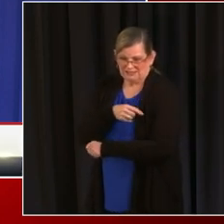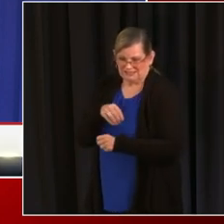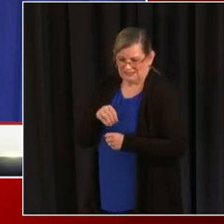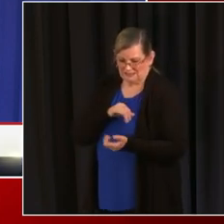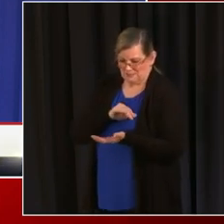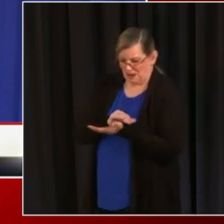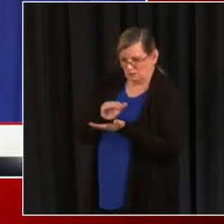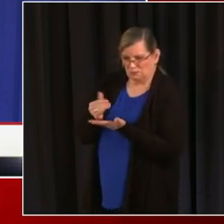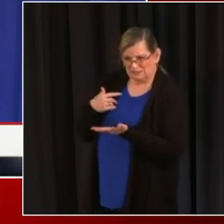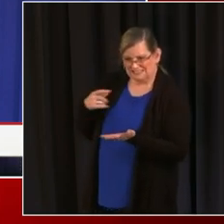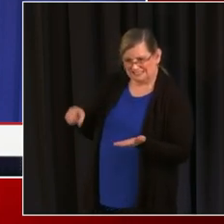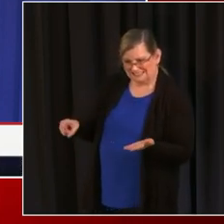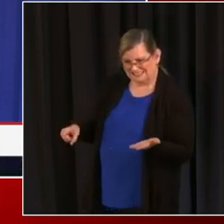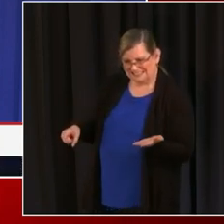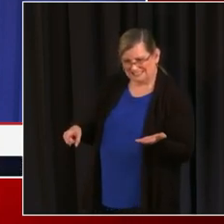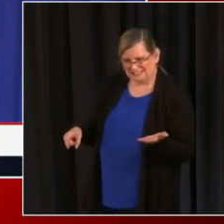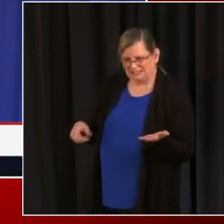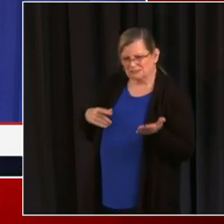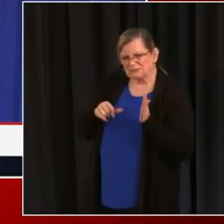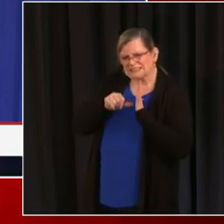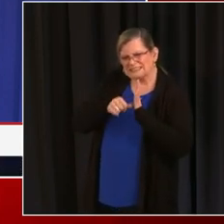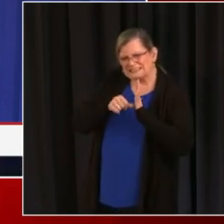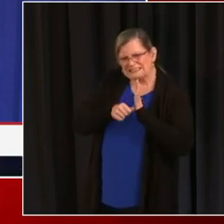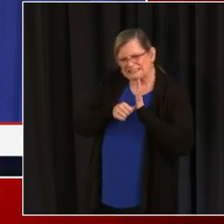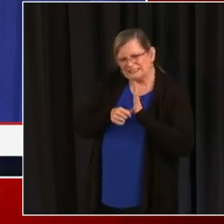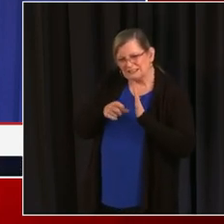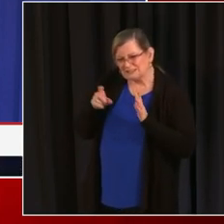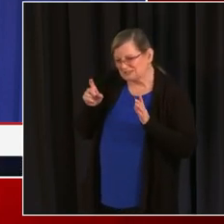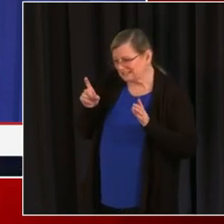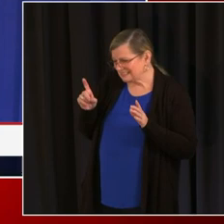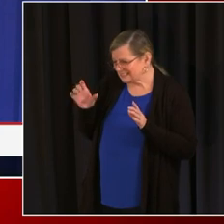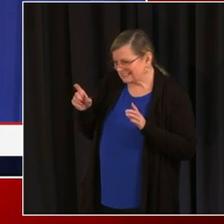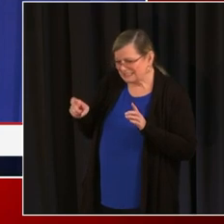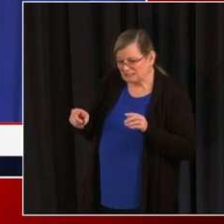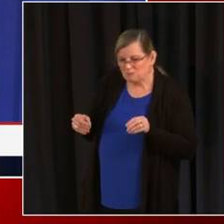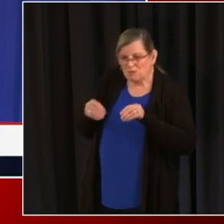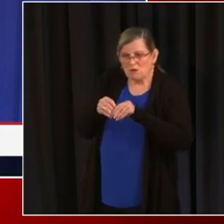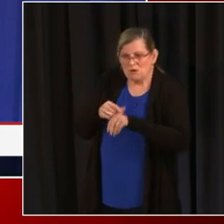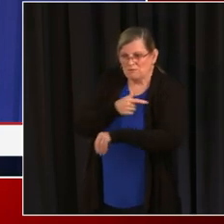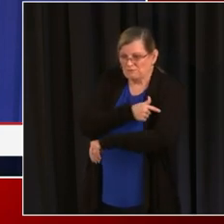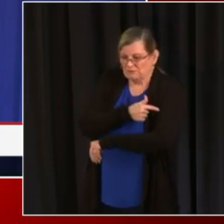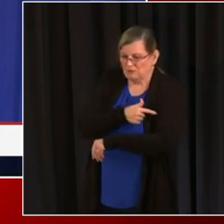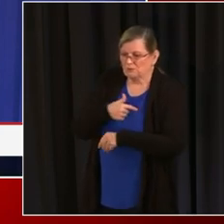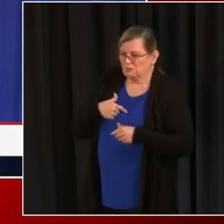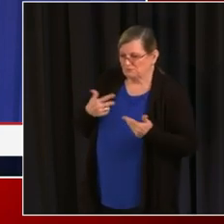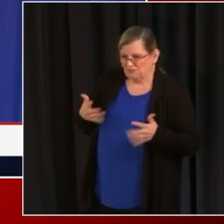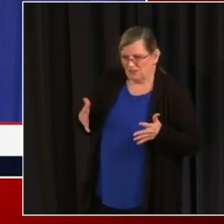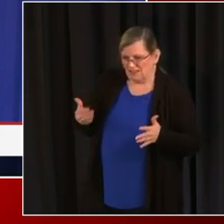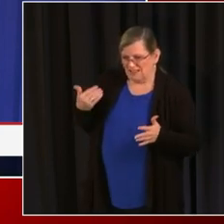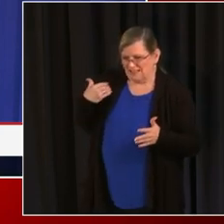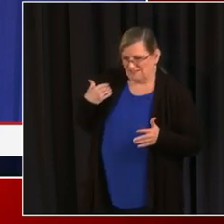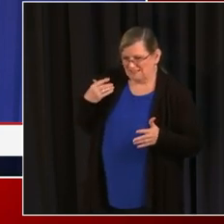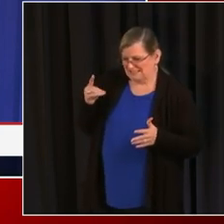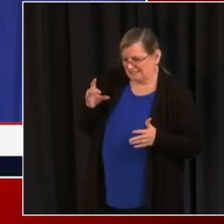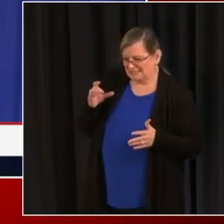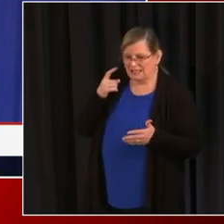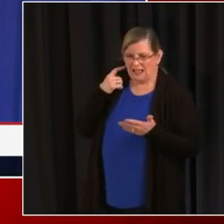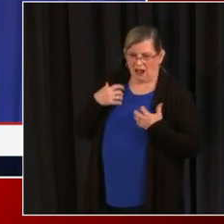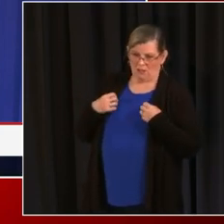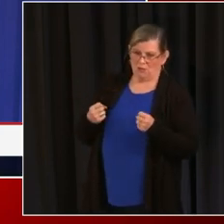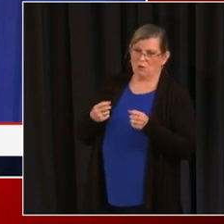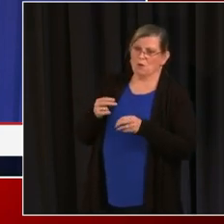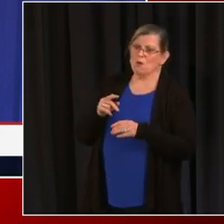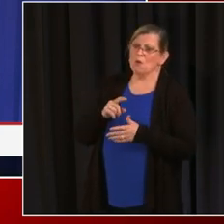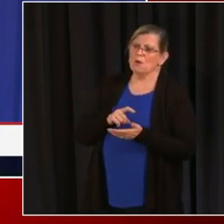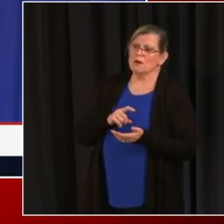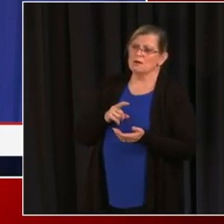only underscores the importance that the district needs more vaccine. We have, as DC Health noted on the call yesterday,